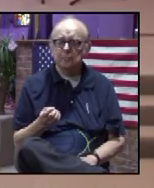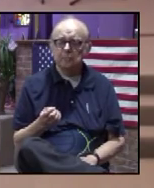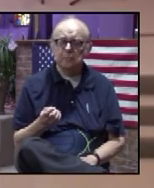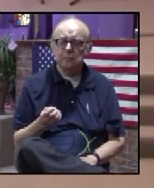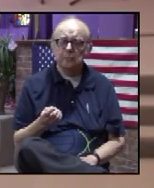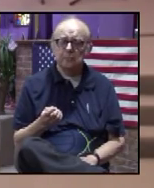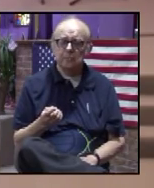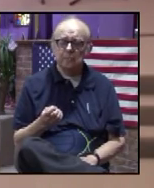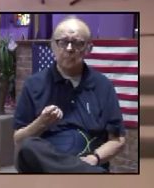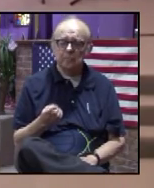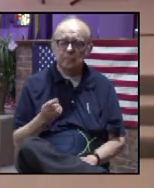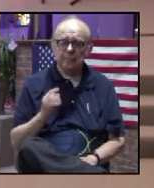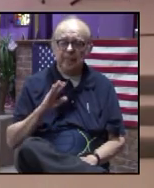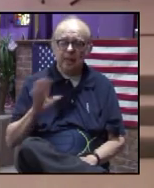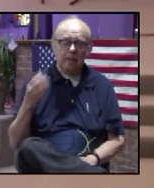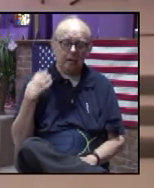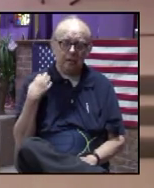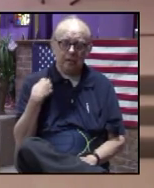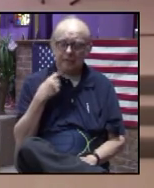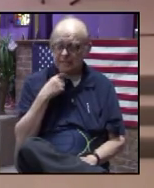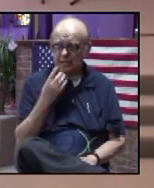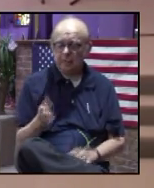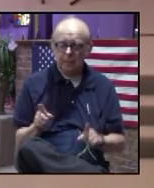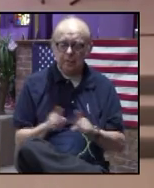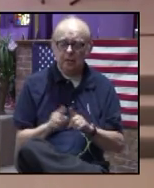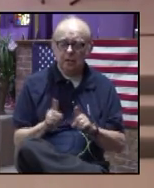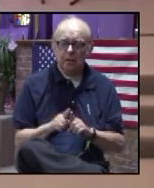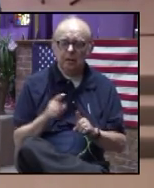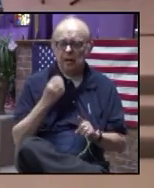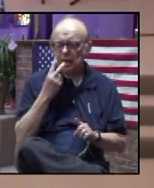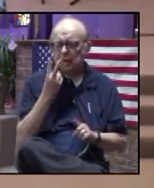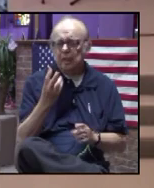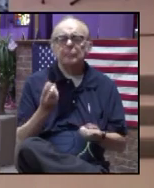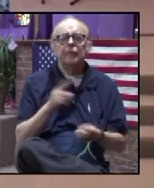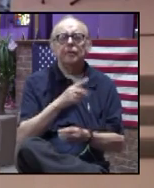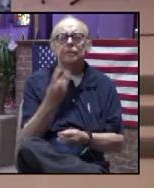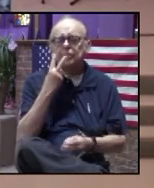His captain was there. And how many of you all have seen the movie?